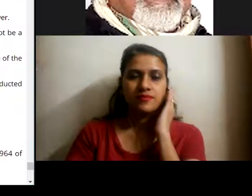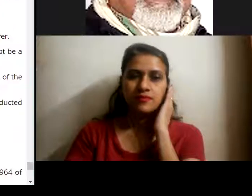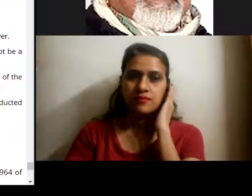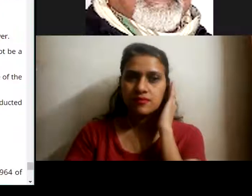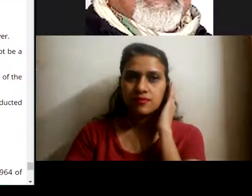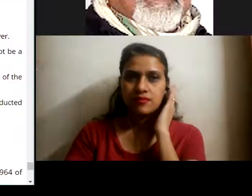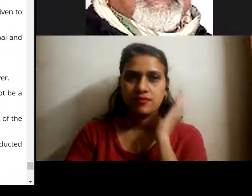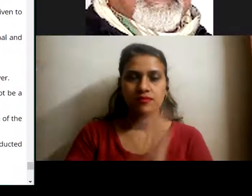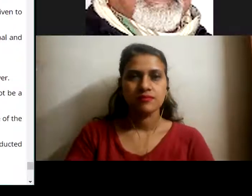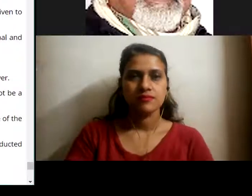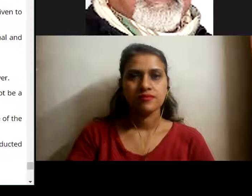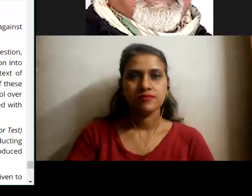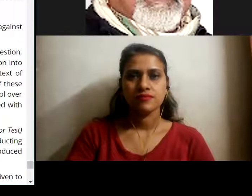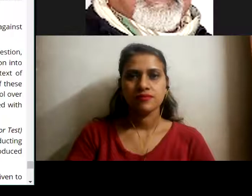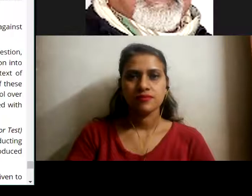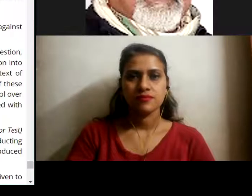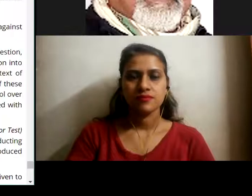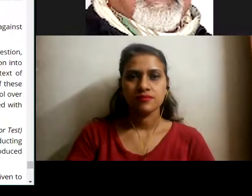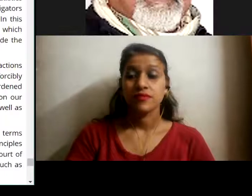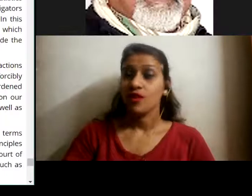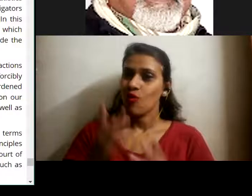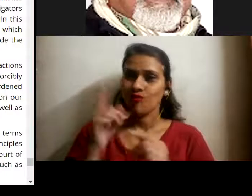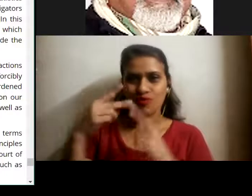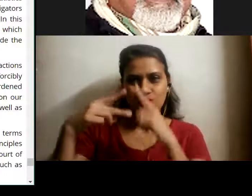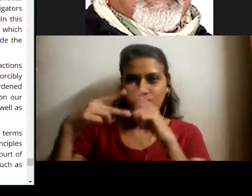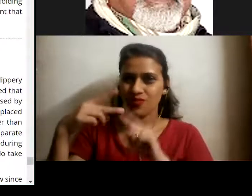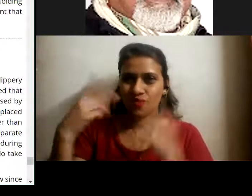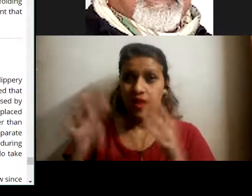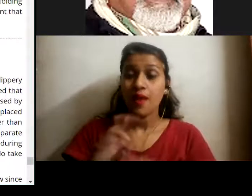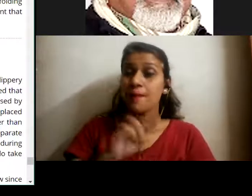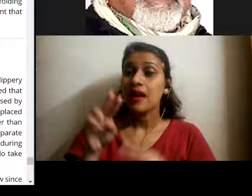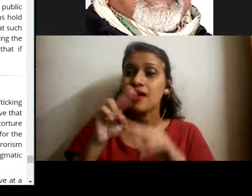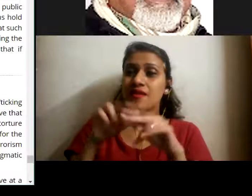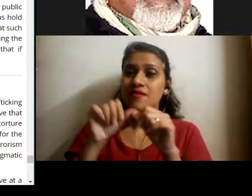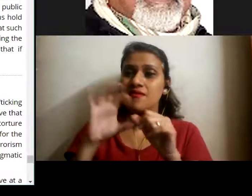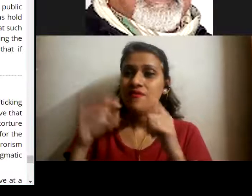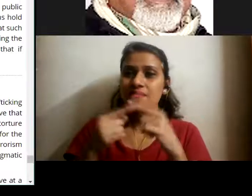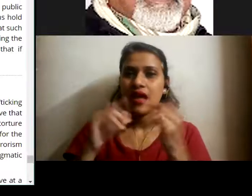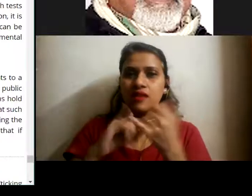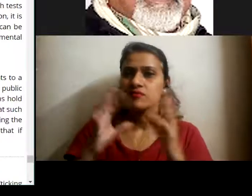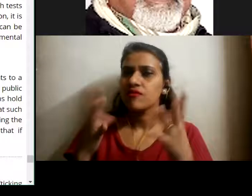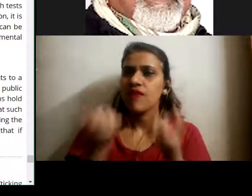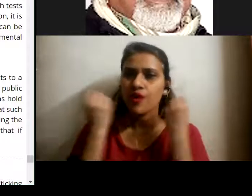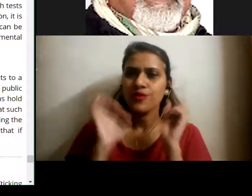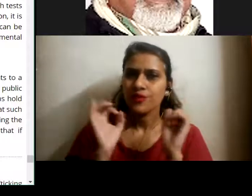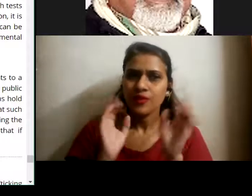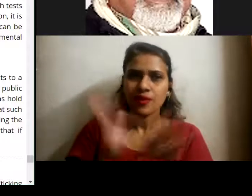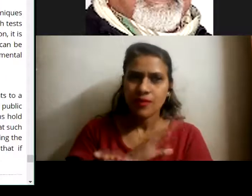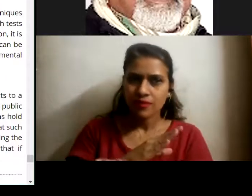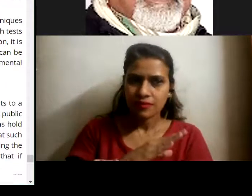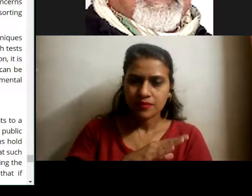Now let's get back to facts. So since we couldn't find where the facts were by just pressing Control